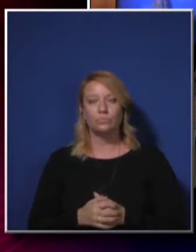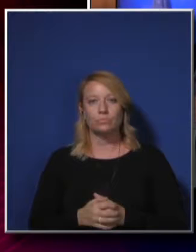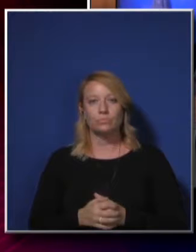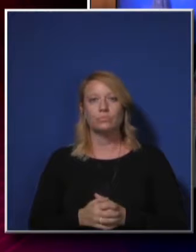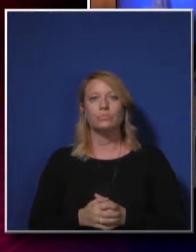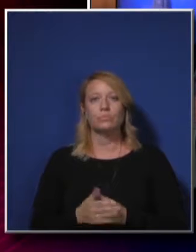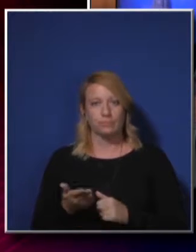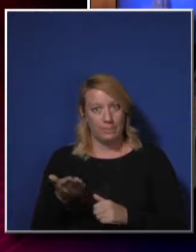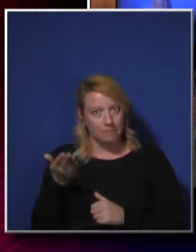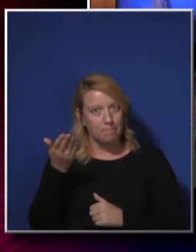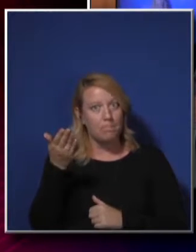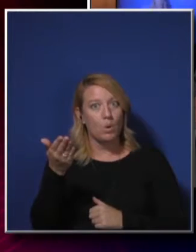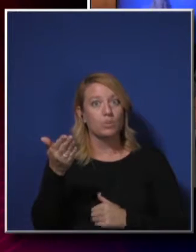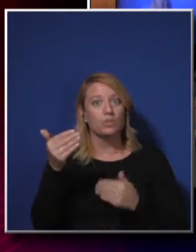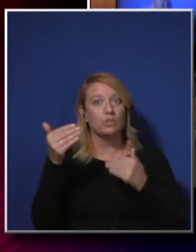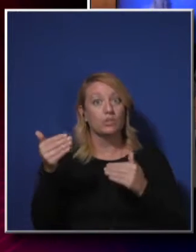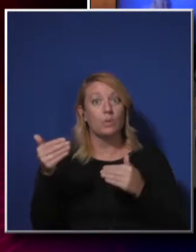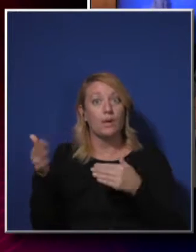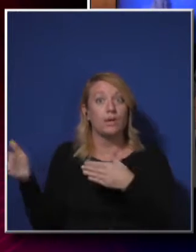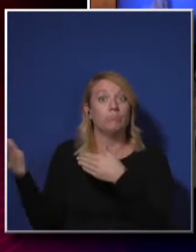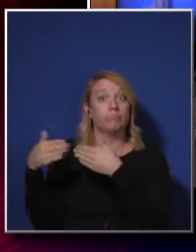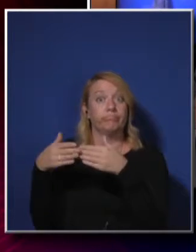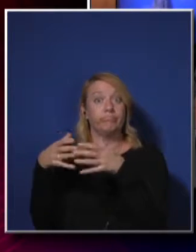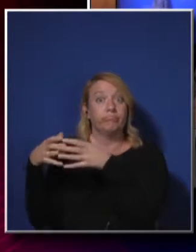I have a motion to go into E-session. Do I have a second?